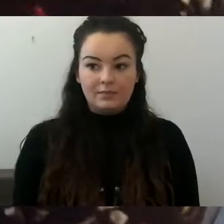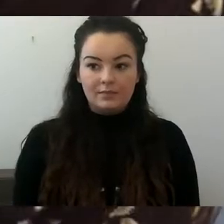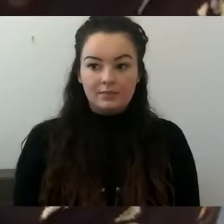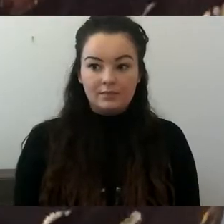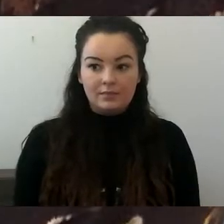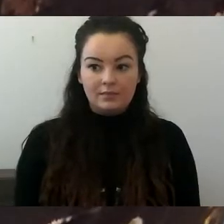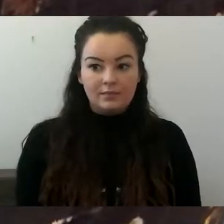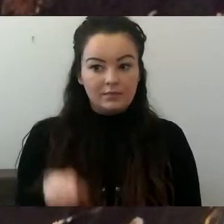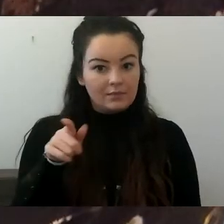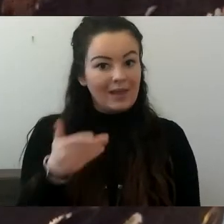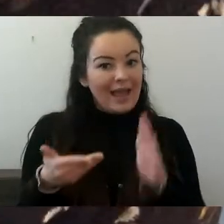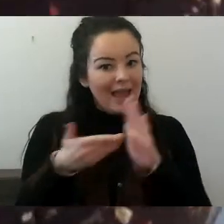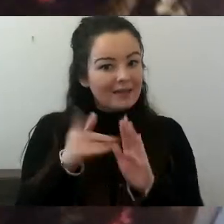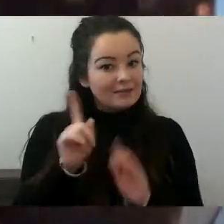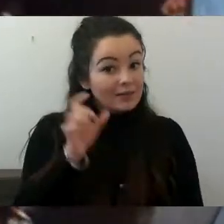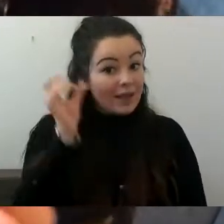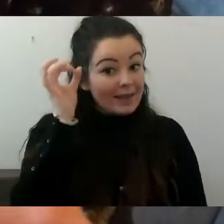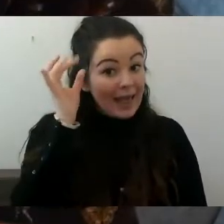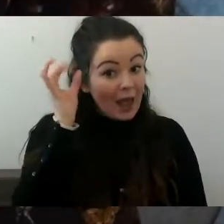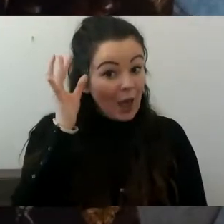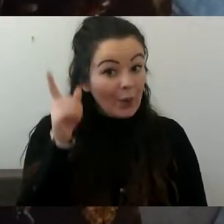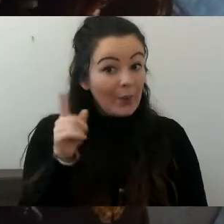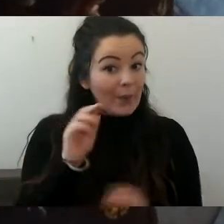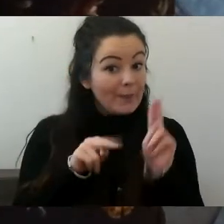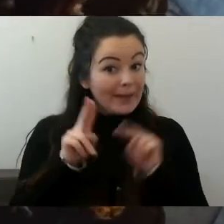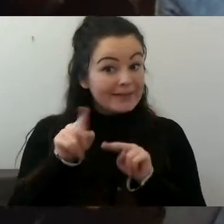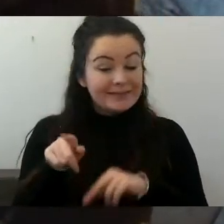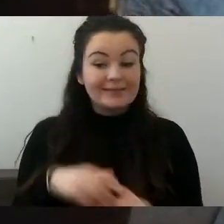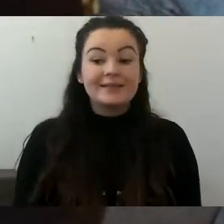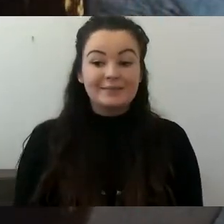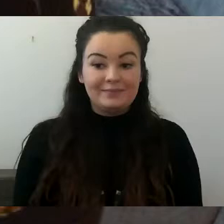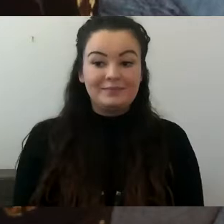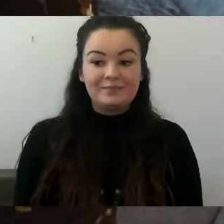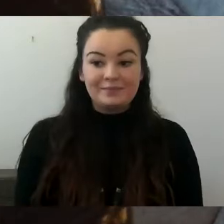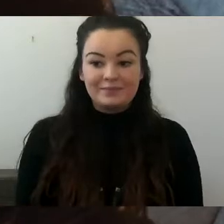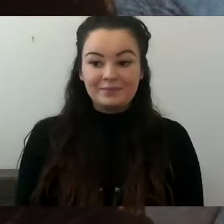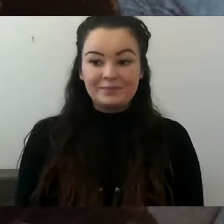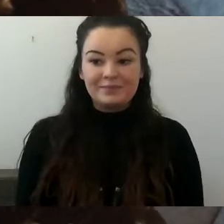So I'm going to try some different colours. I'm going to try some yellow.